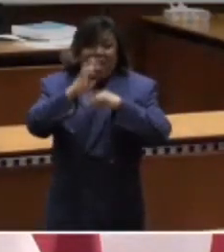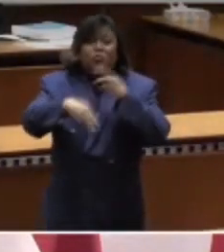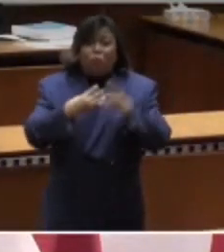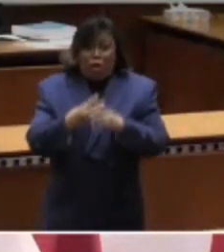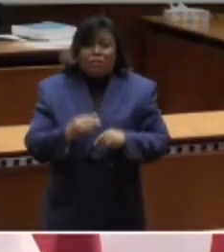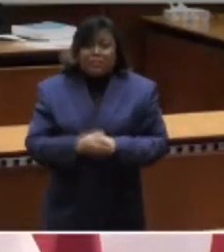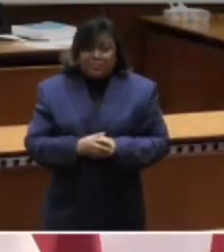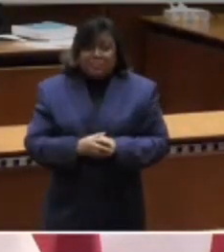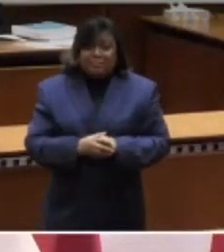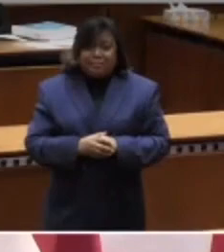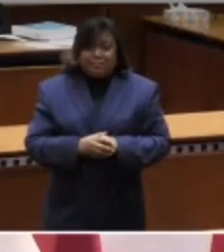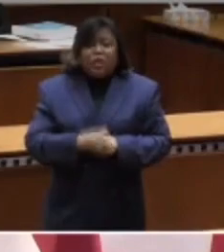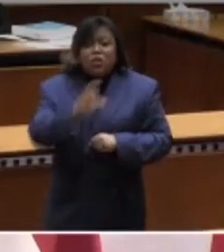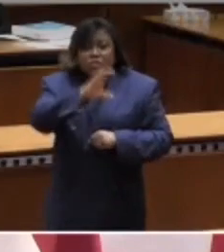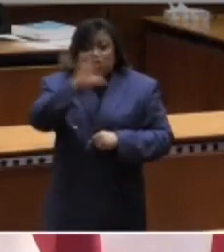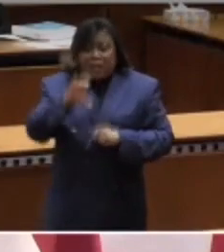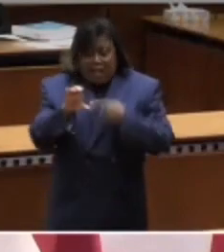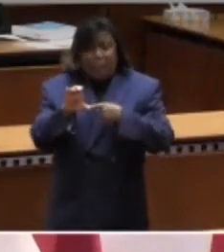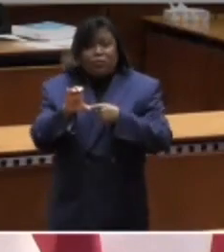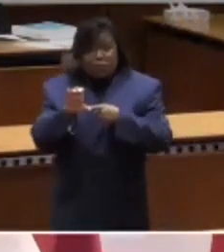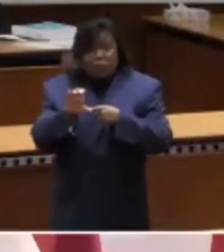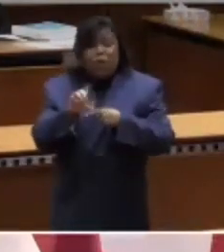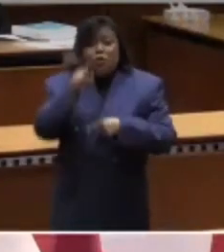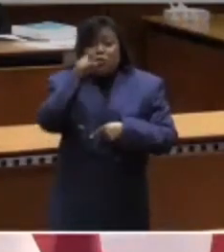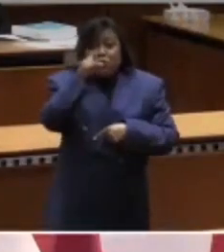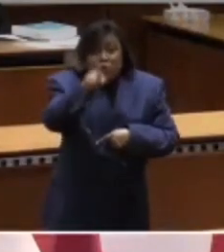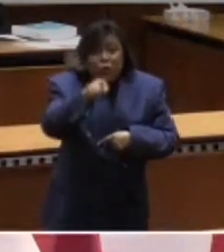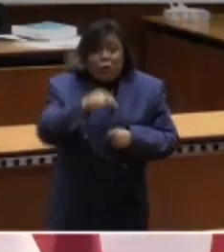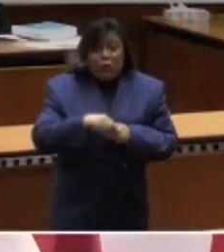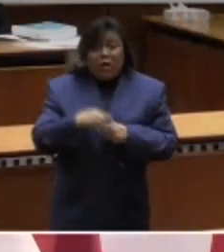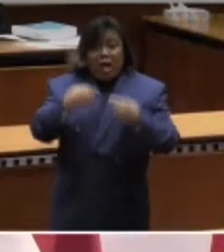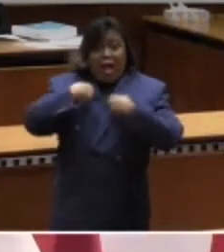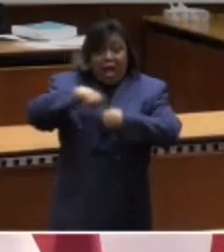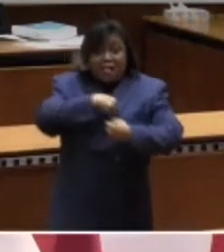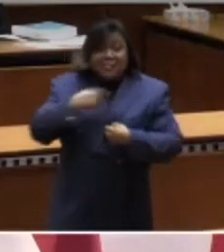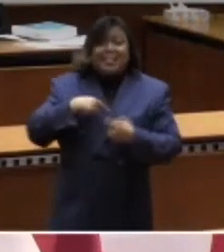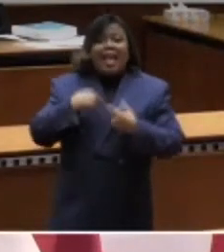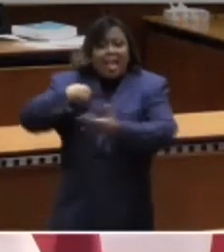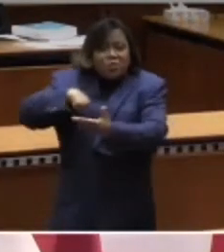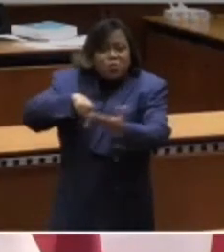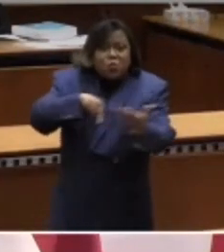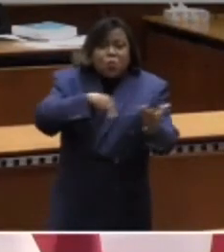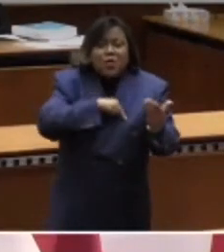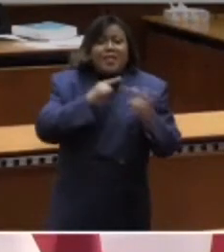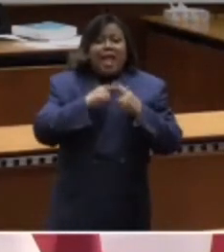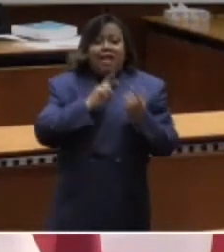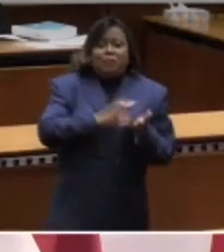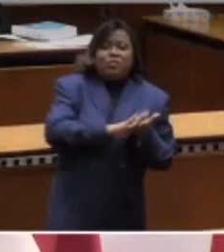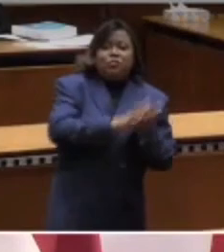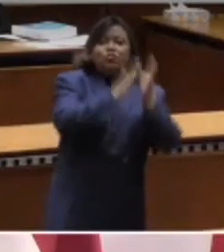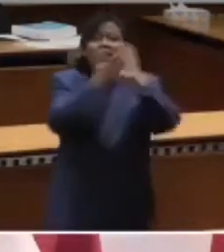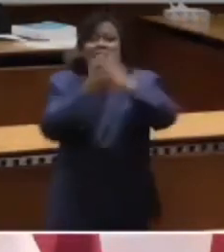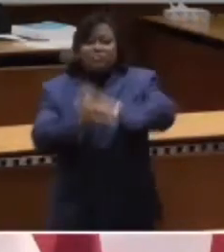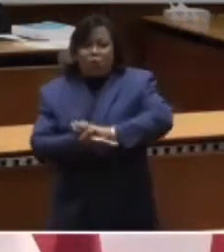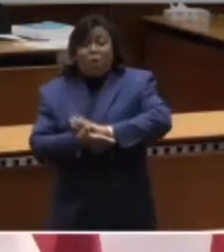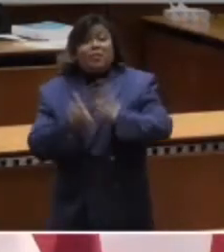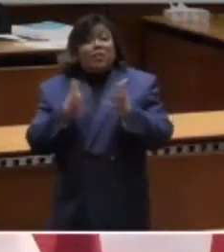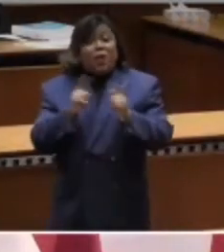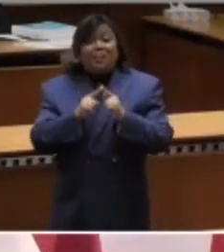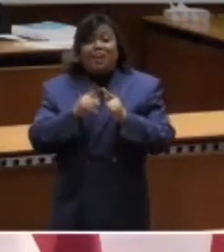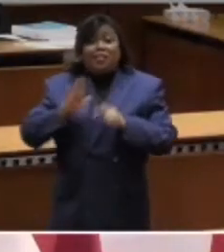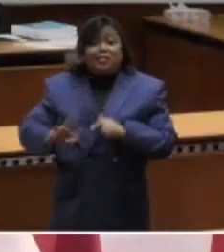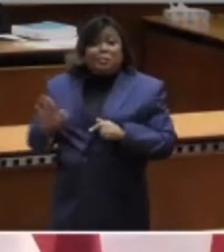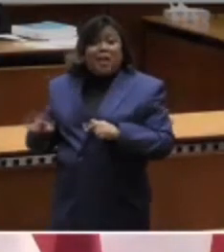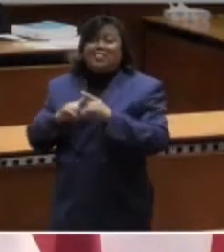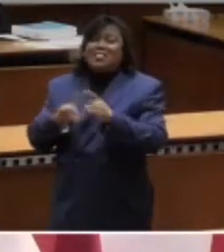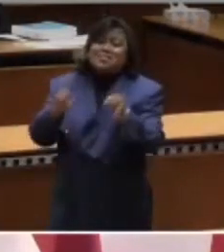world. Chicago, you, us, and we have been transformed in the wake of the